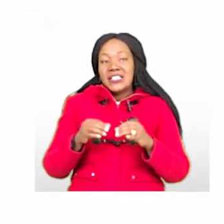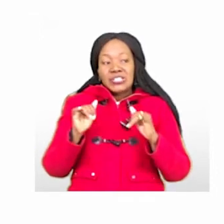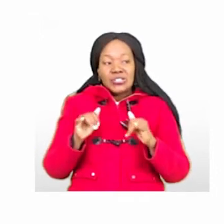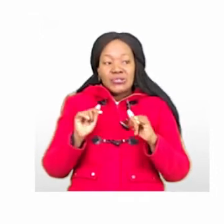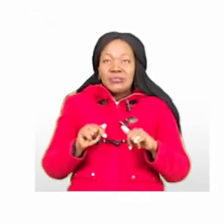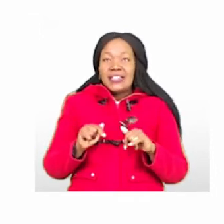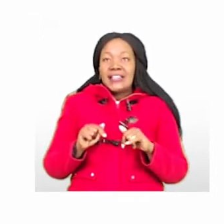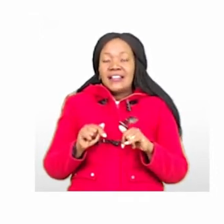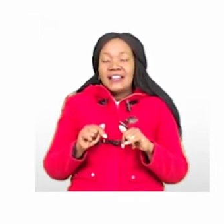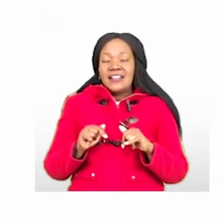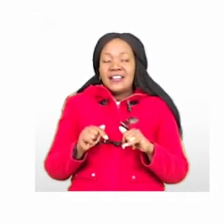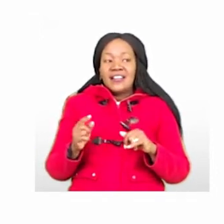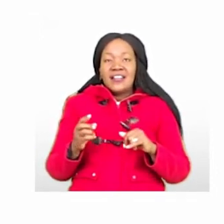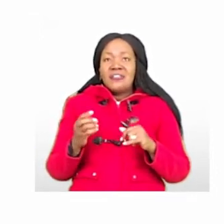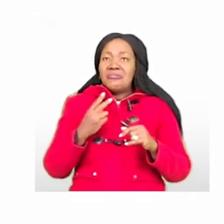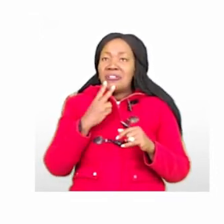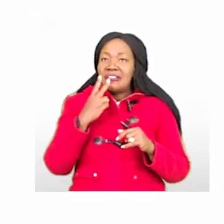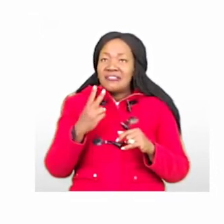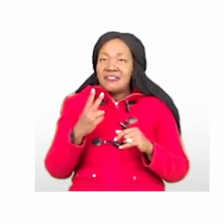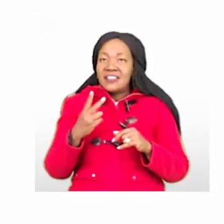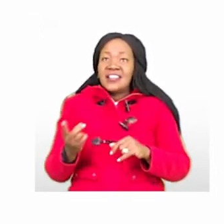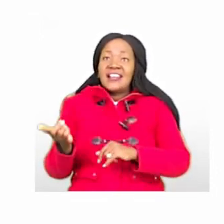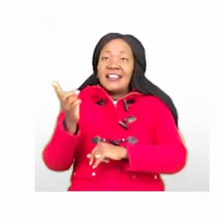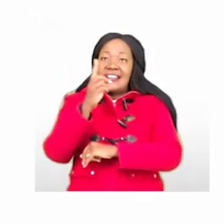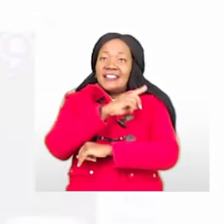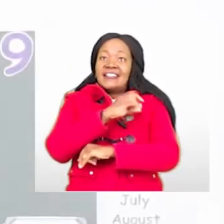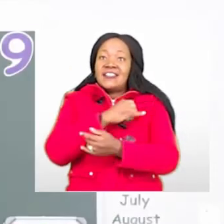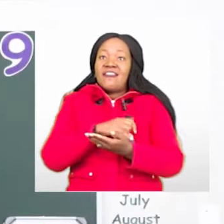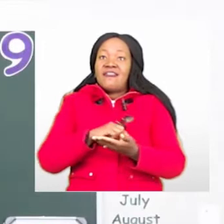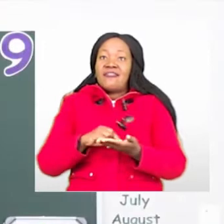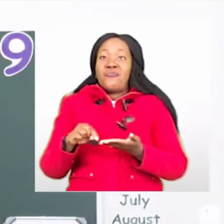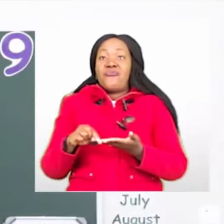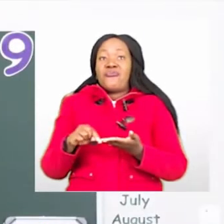look at the days of the week that we have on the board and quickly